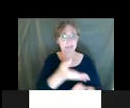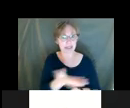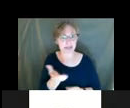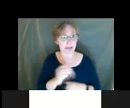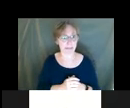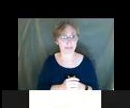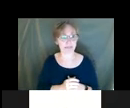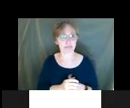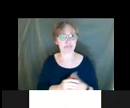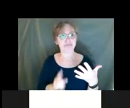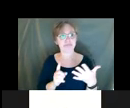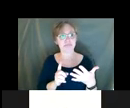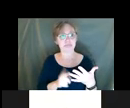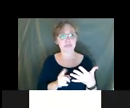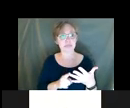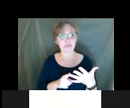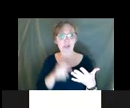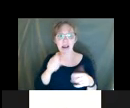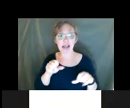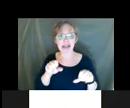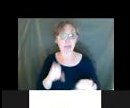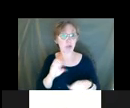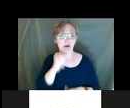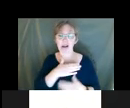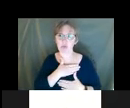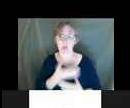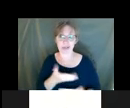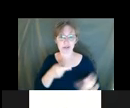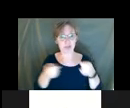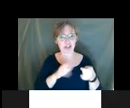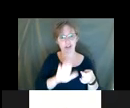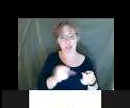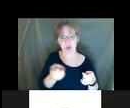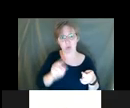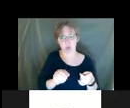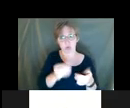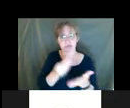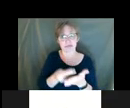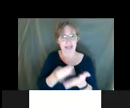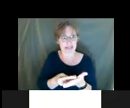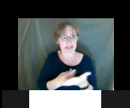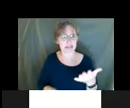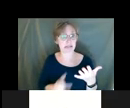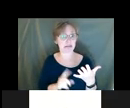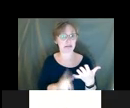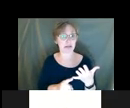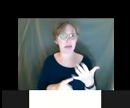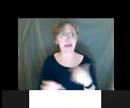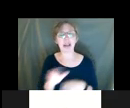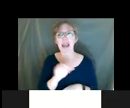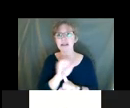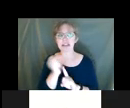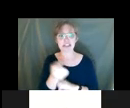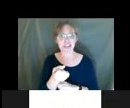unable and unwilling to manage their personal finances, and the conditions would